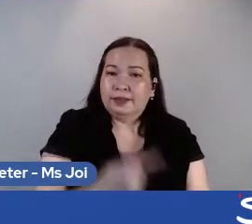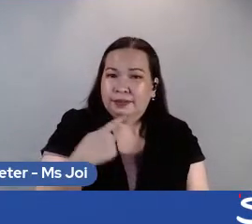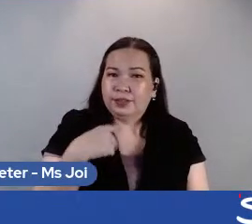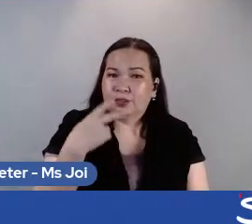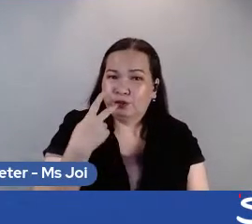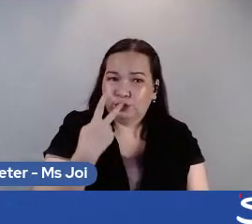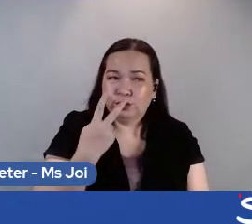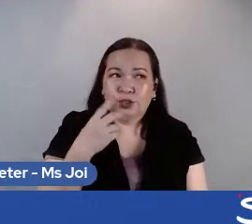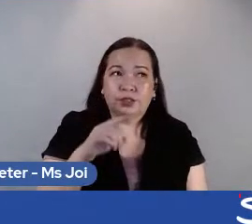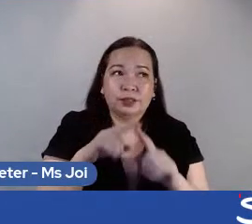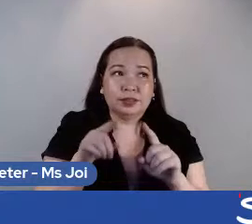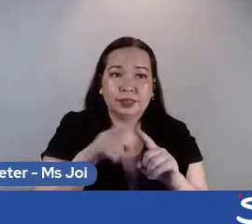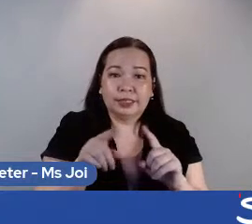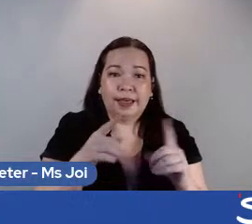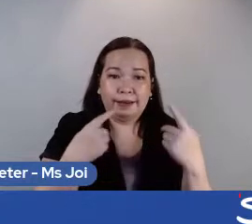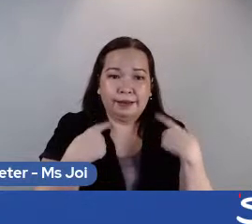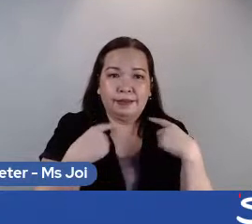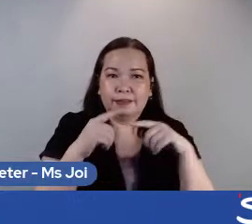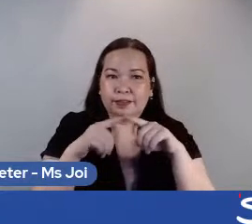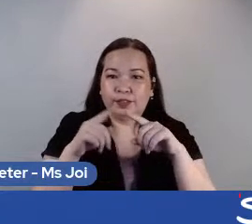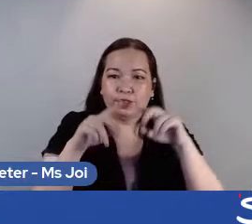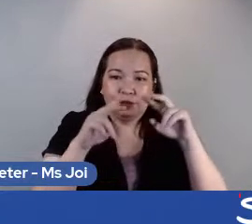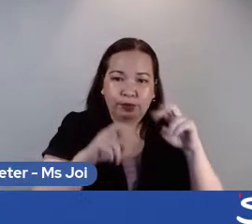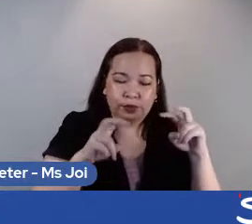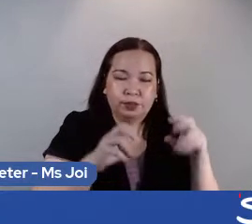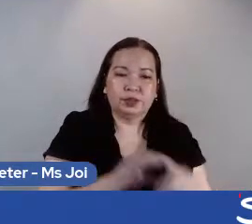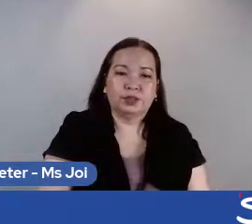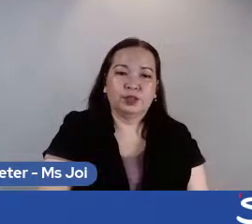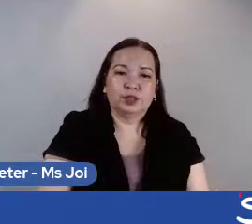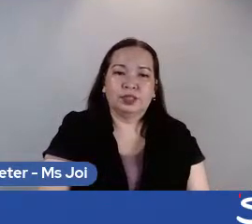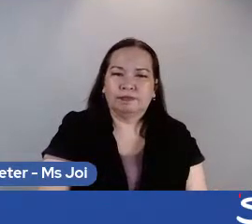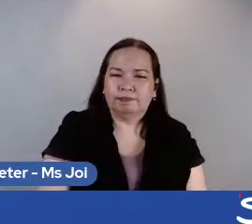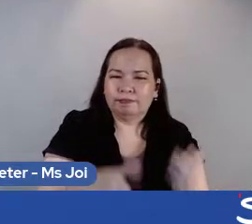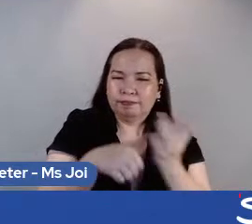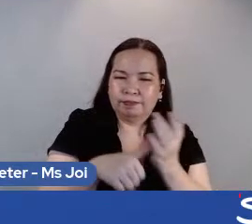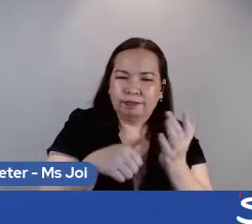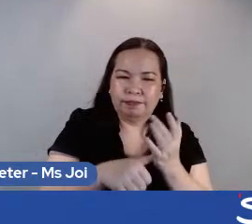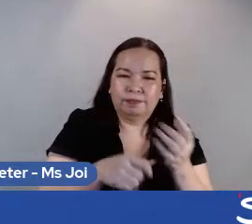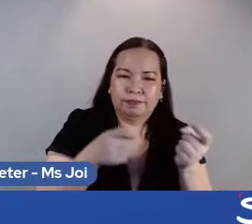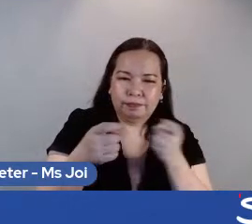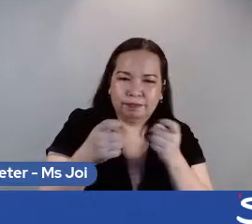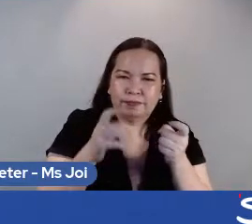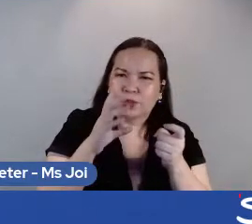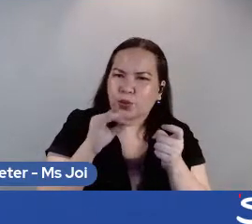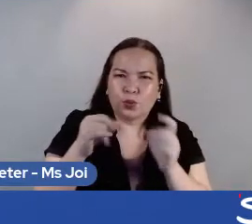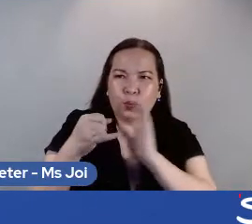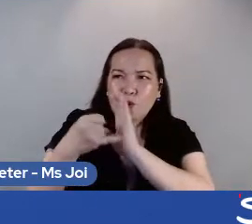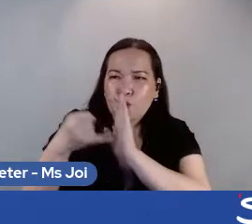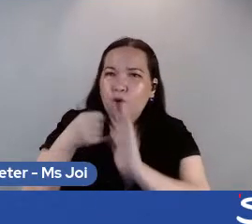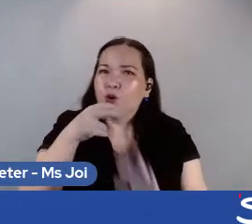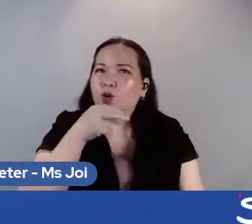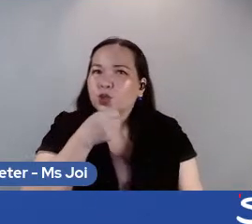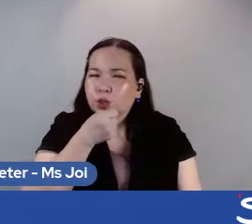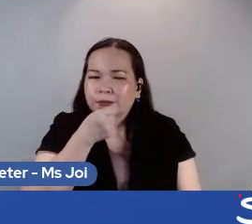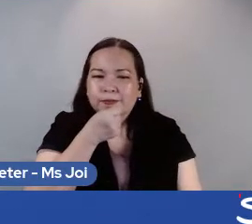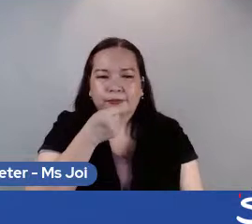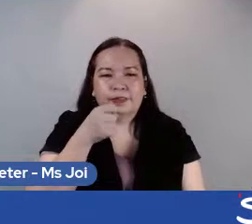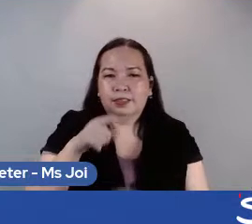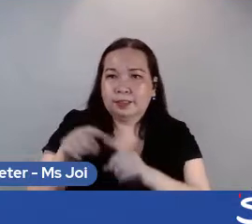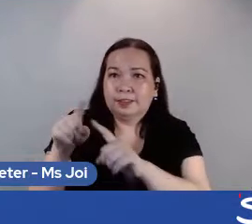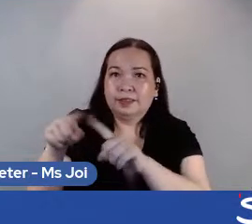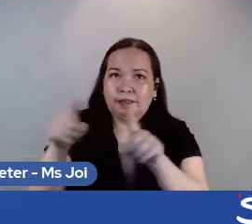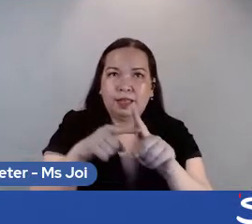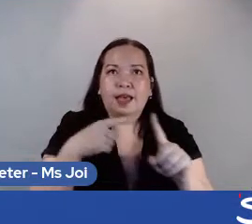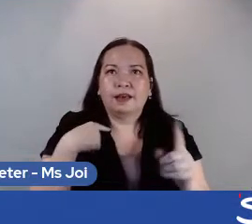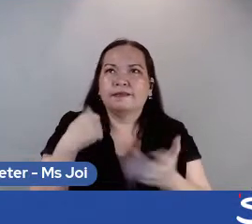different researchers, election regulators, journalists, all using it in various forms. And it has kind of helped